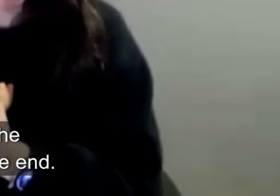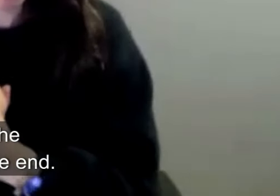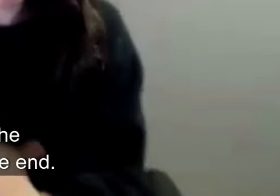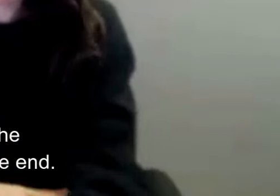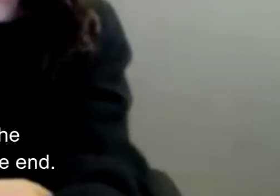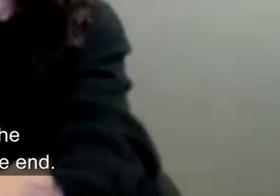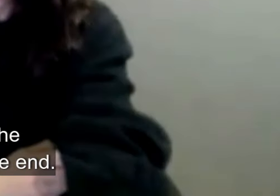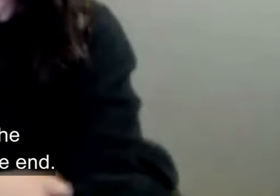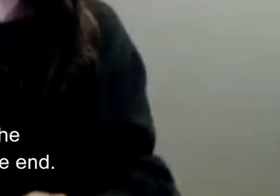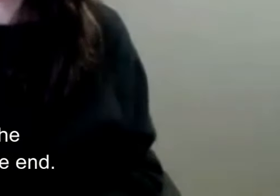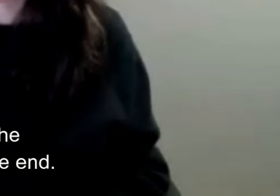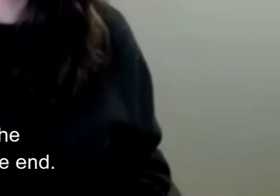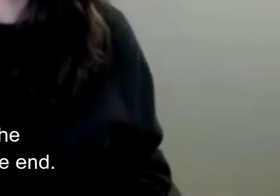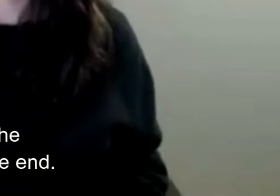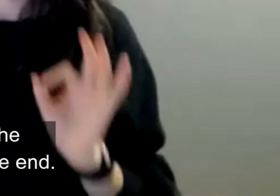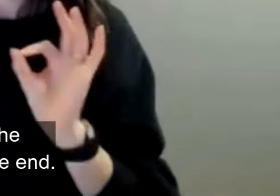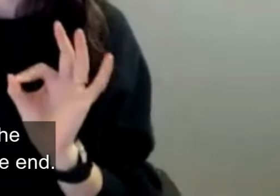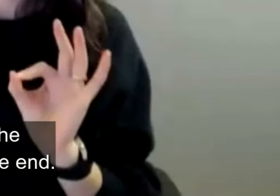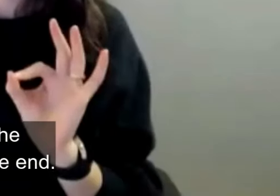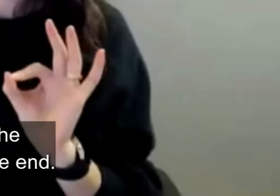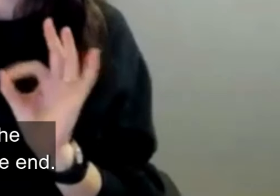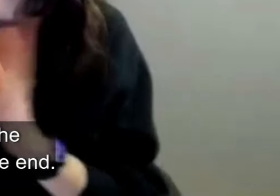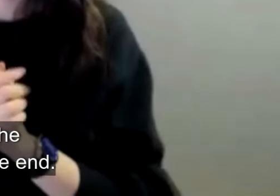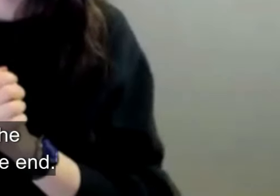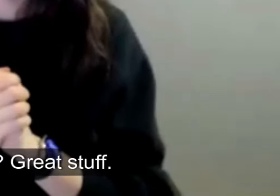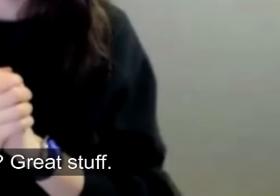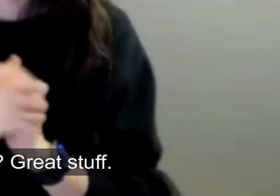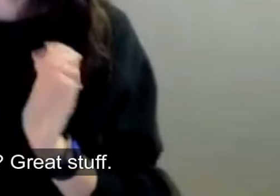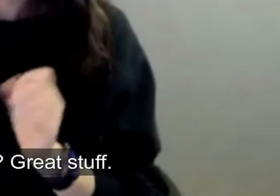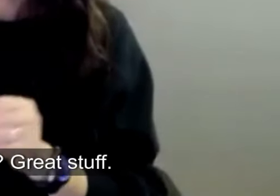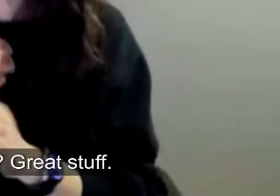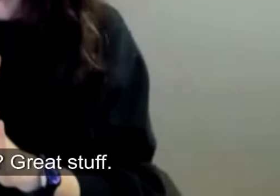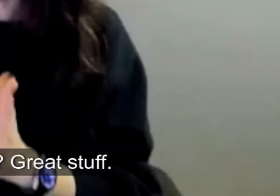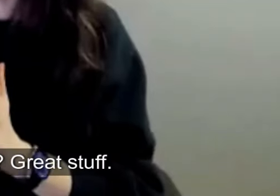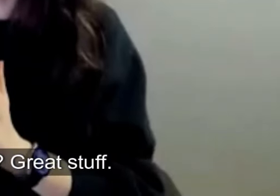We won't be recording the question and answers at the end. Okay?